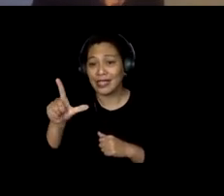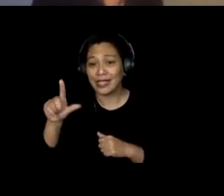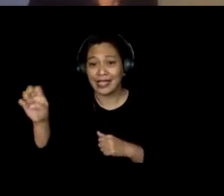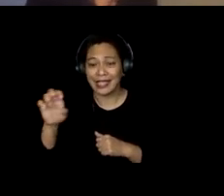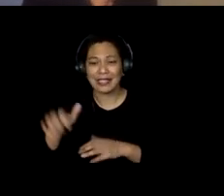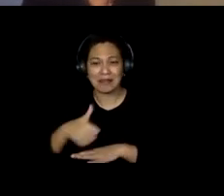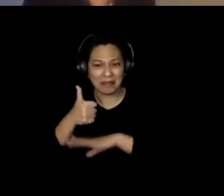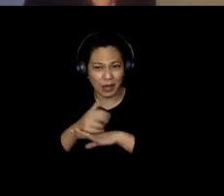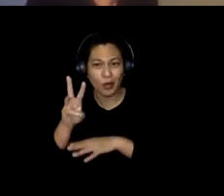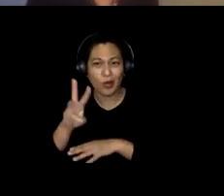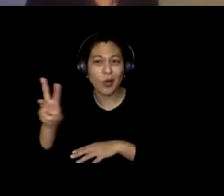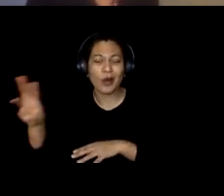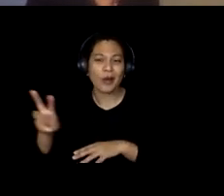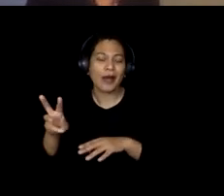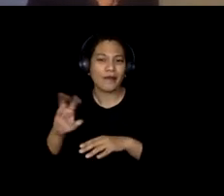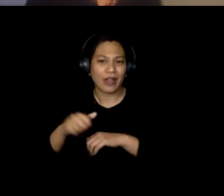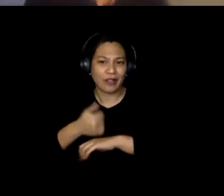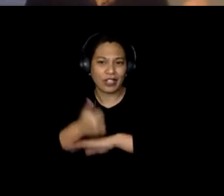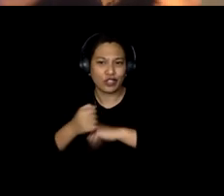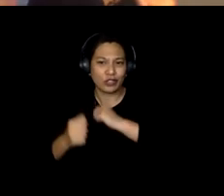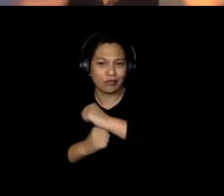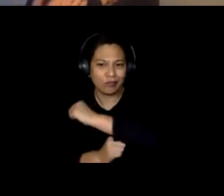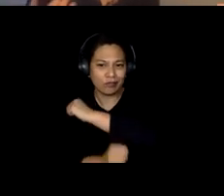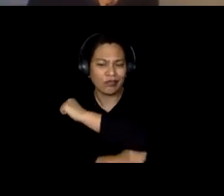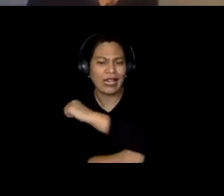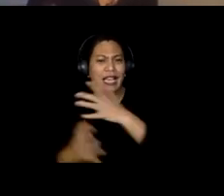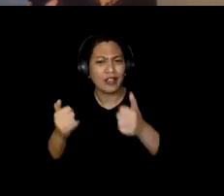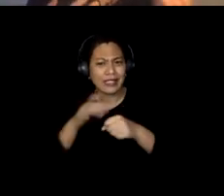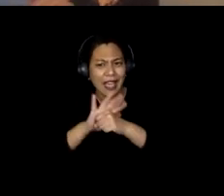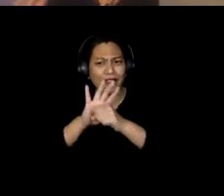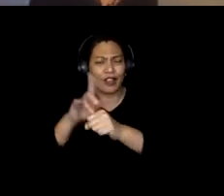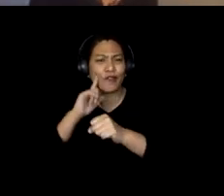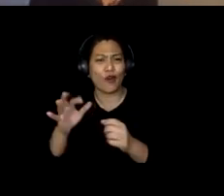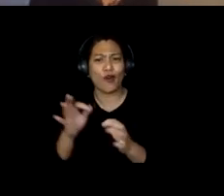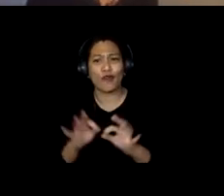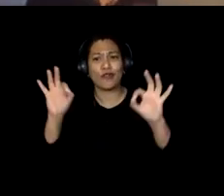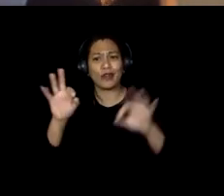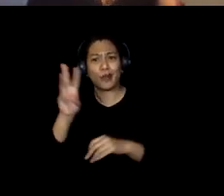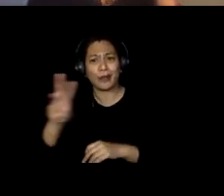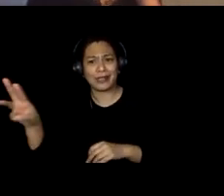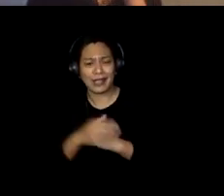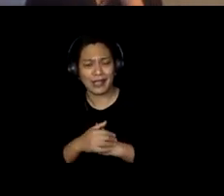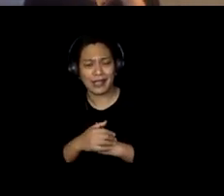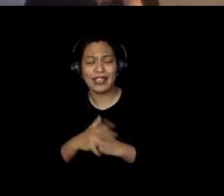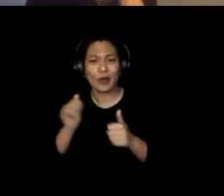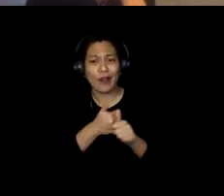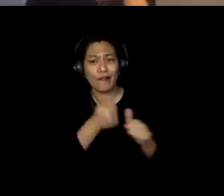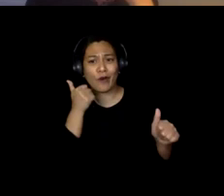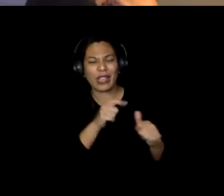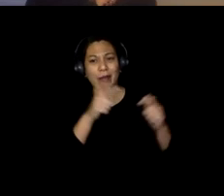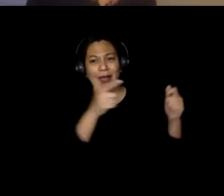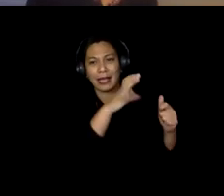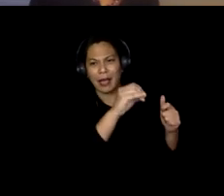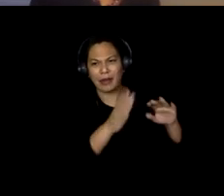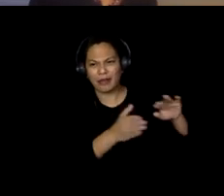he's advocating for a free web where we can get around the big internet giants like Google, and we can operate on the web without